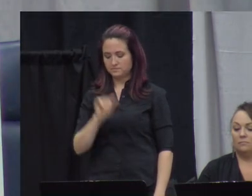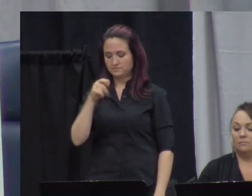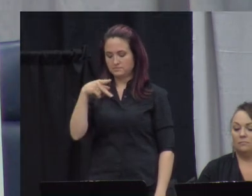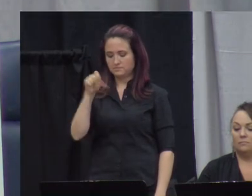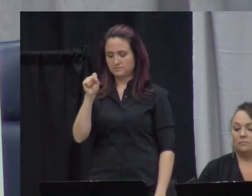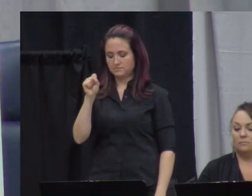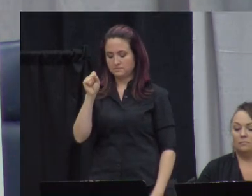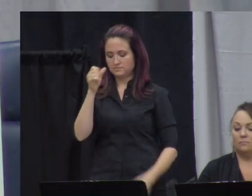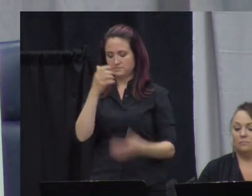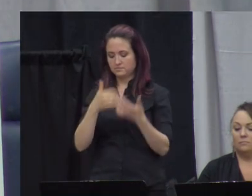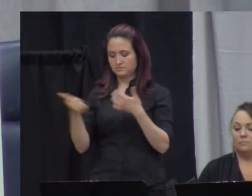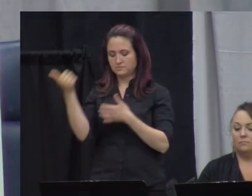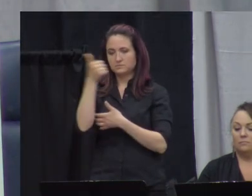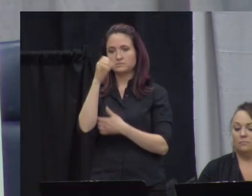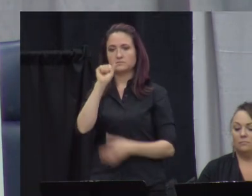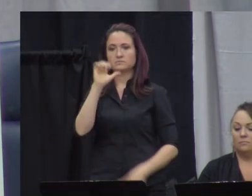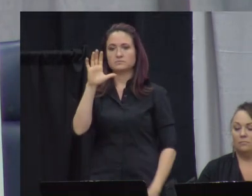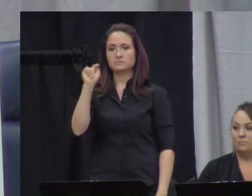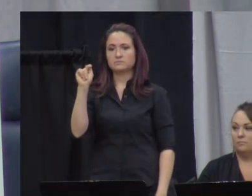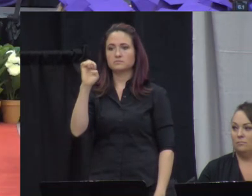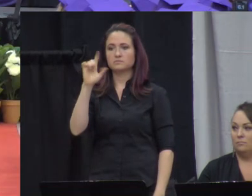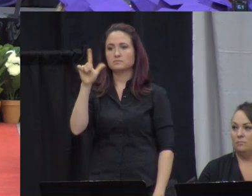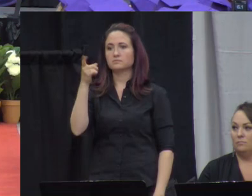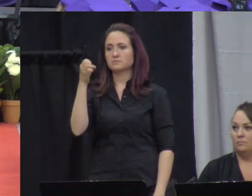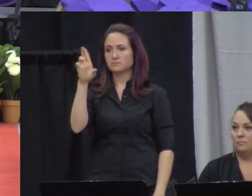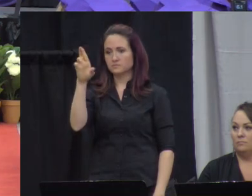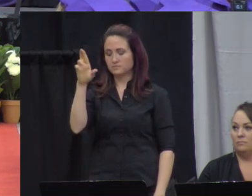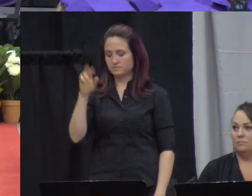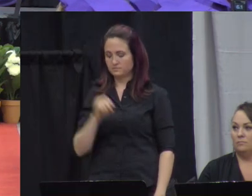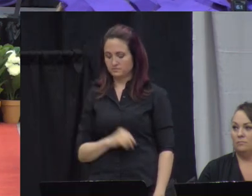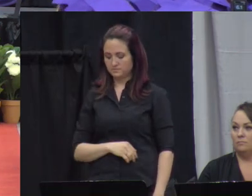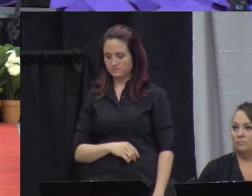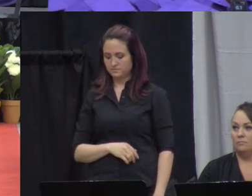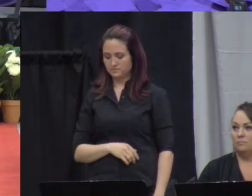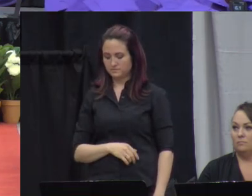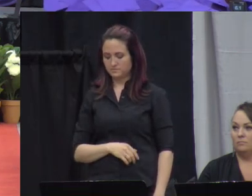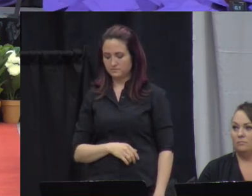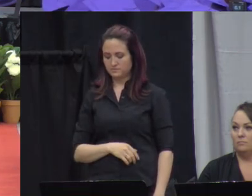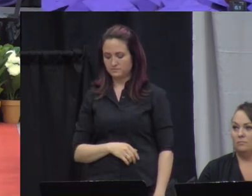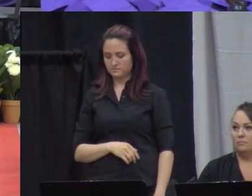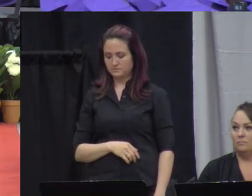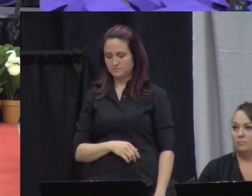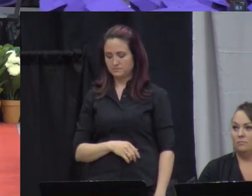APS Superintendent, Scott Elder.